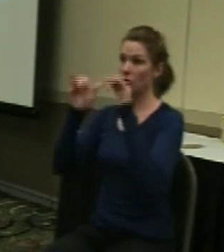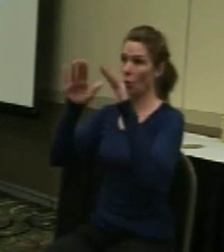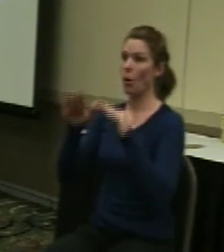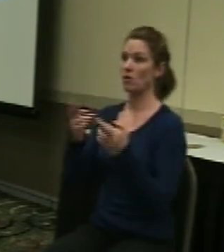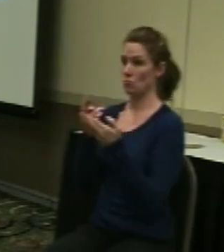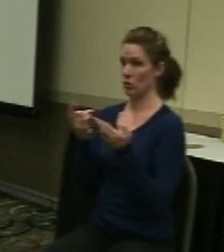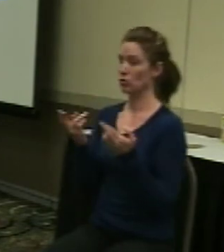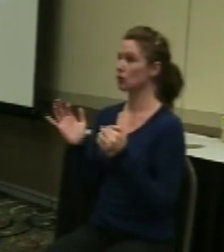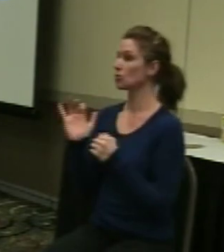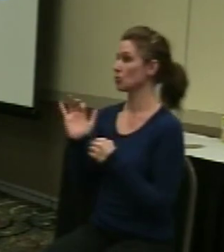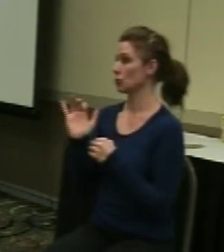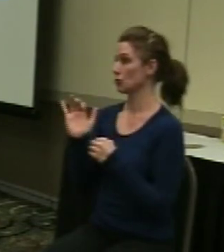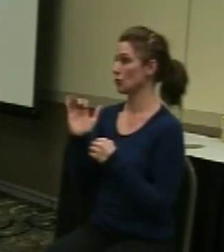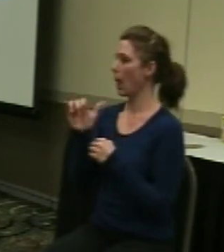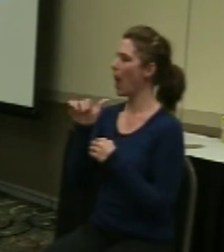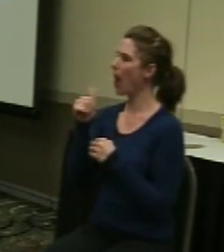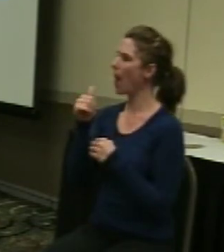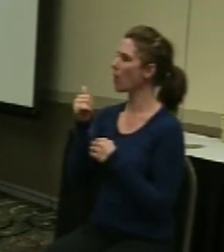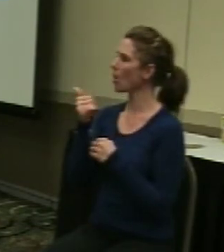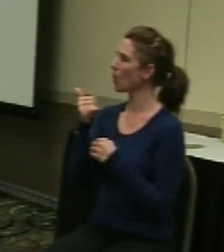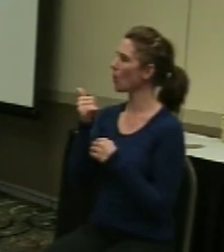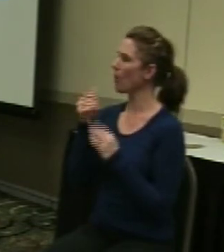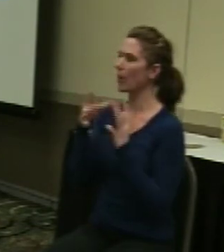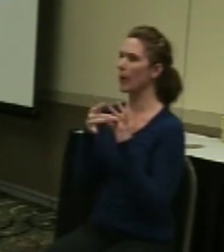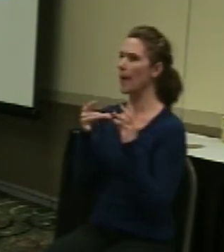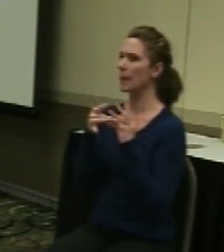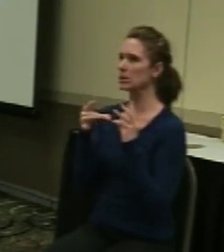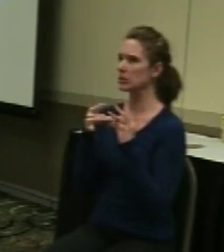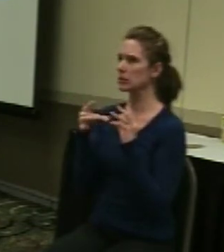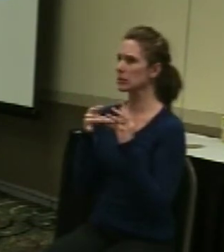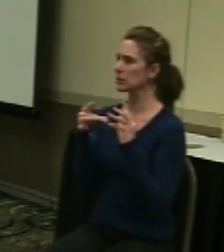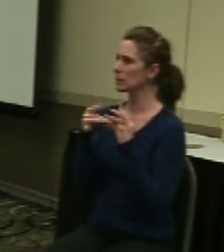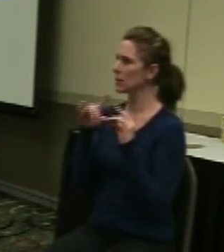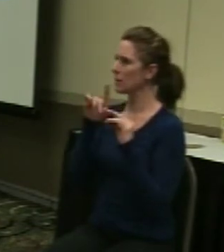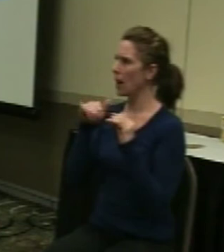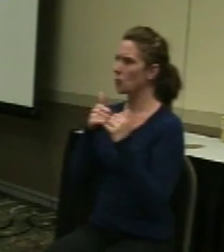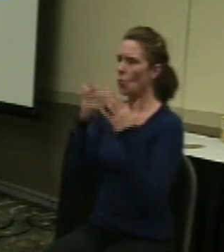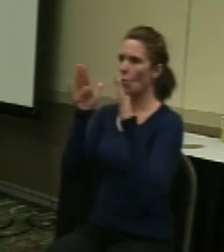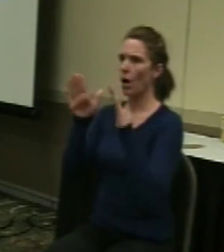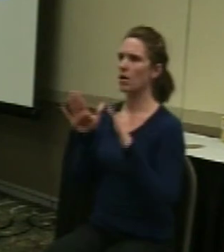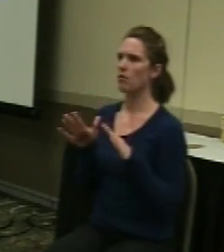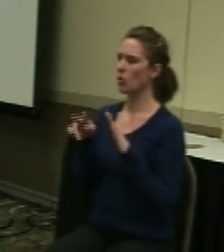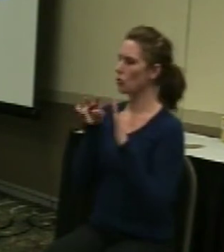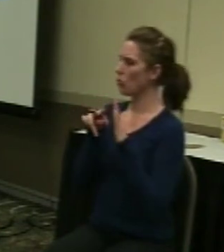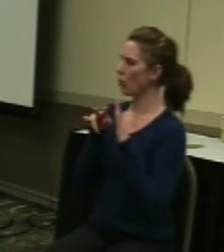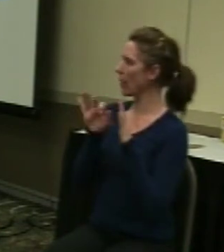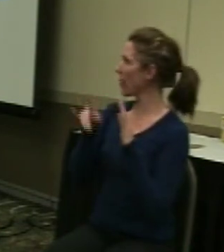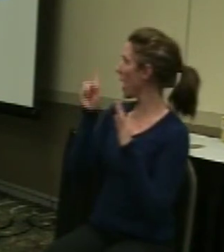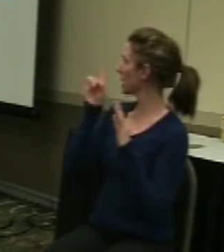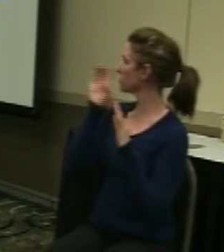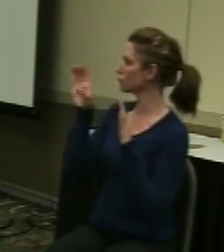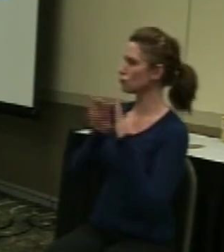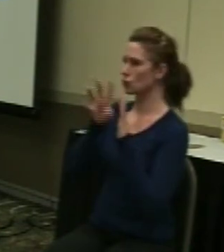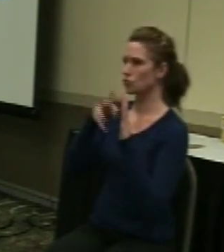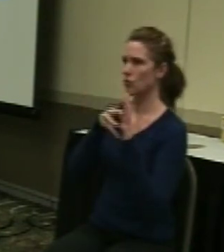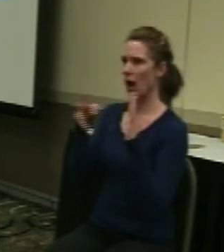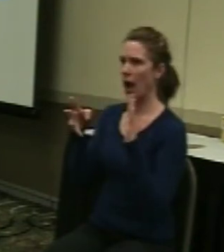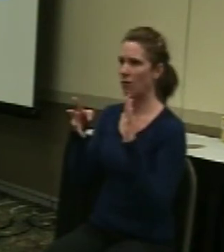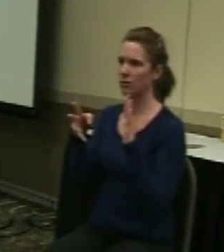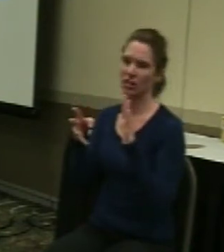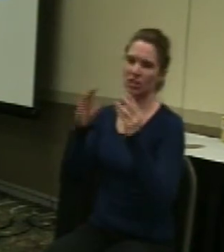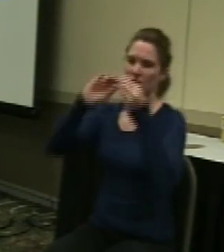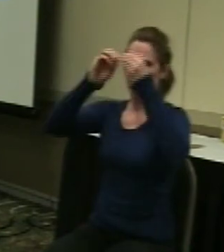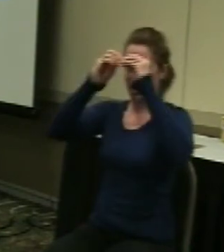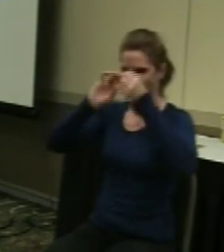resource, right? Any other comments about how wonderful it is to look at this versus to look at just a jumble